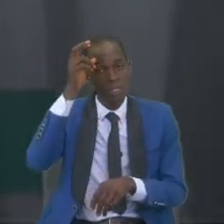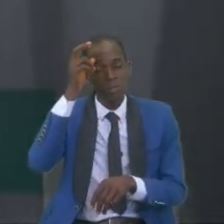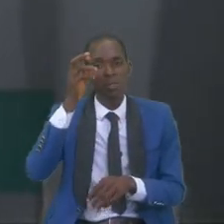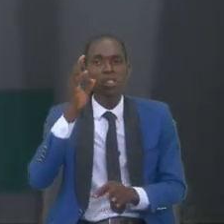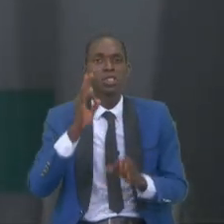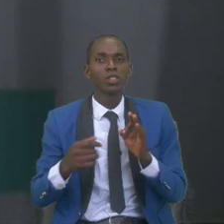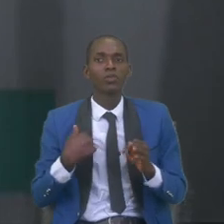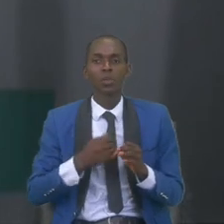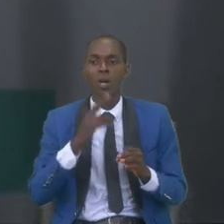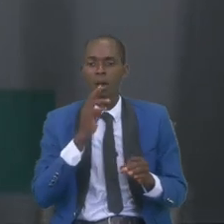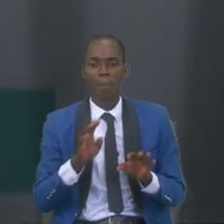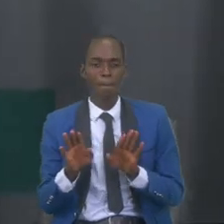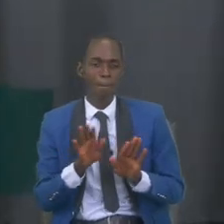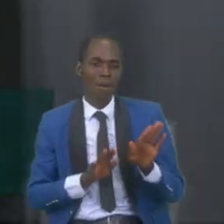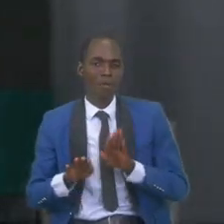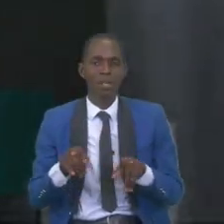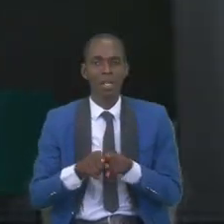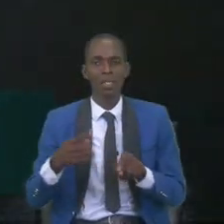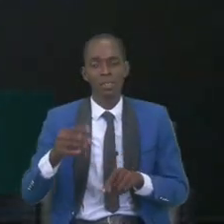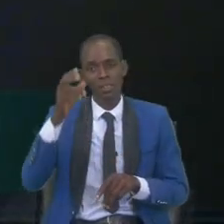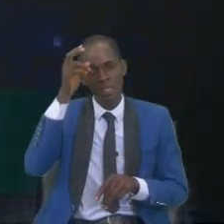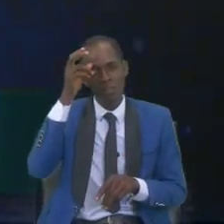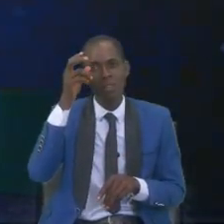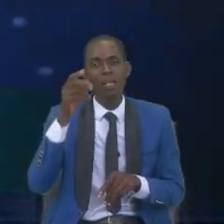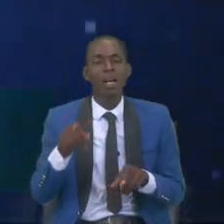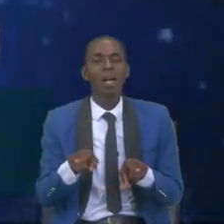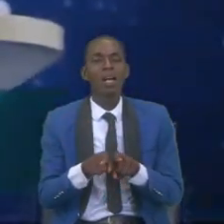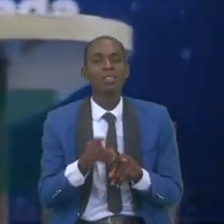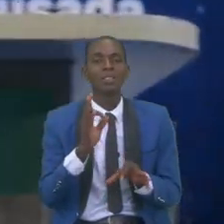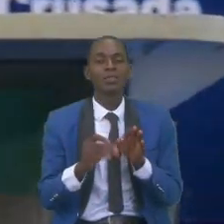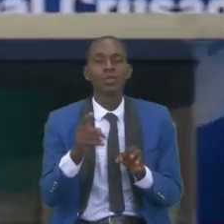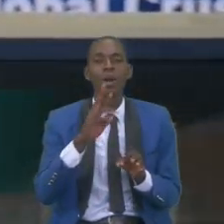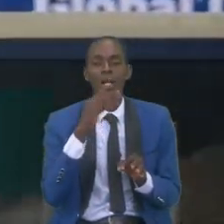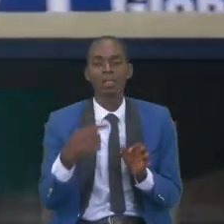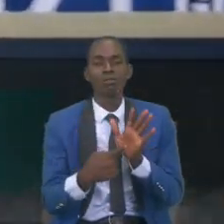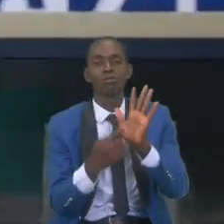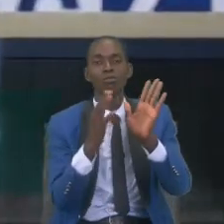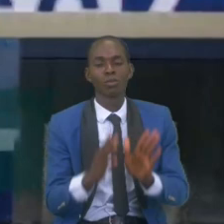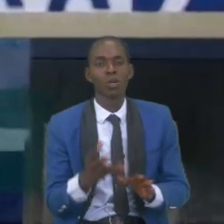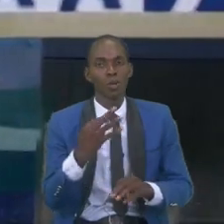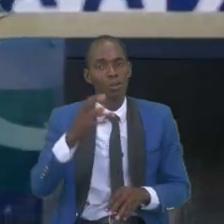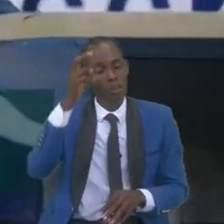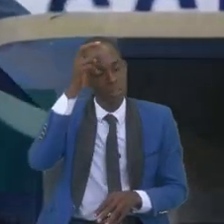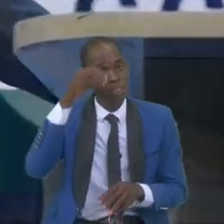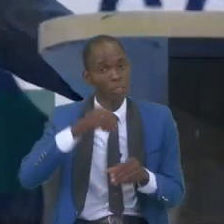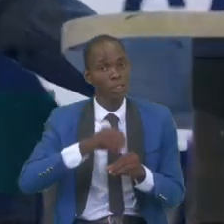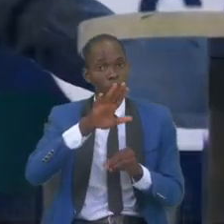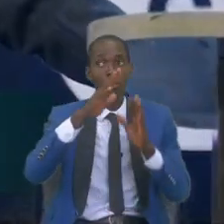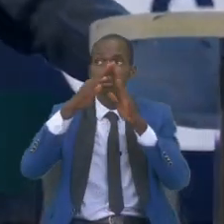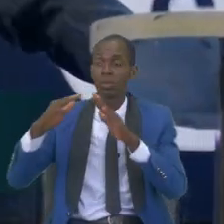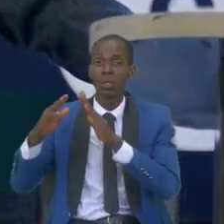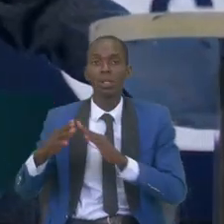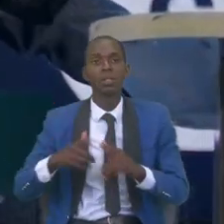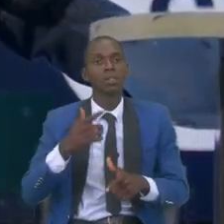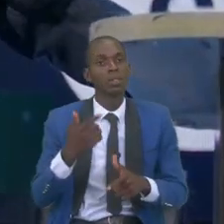acting like the devil, as if you were the representative of Satan in your community, then we have